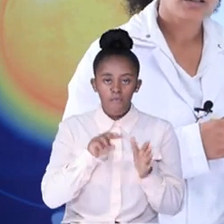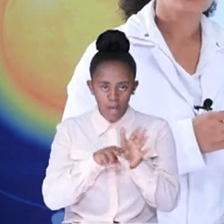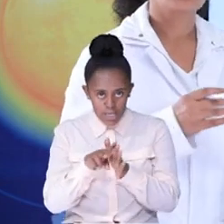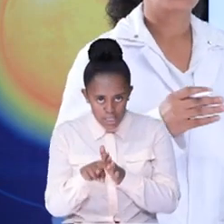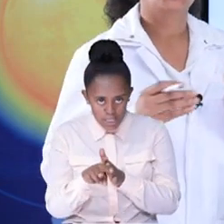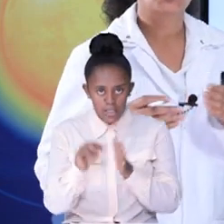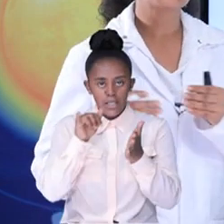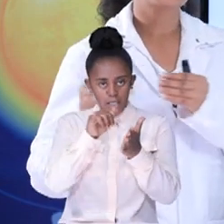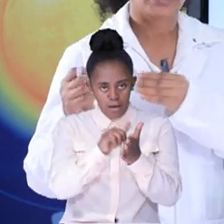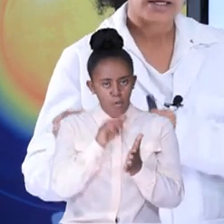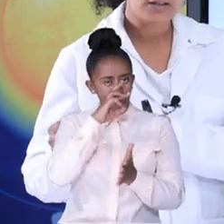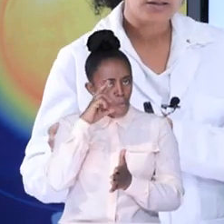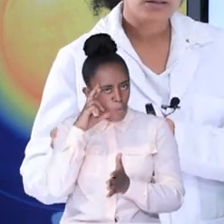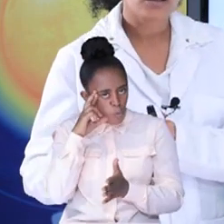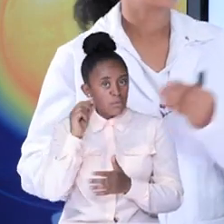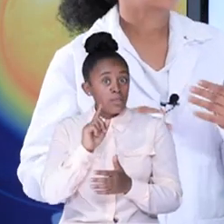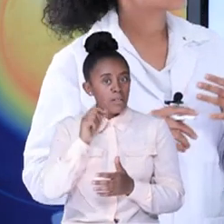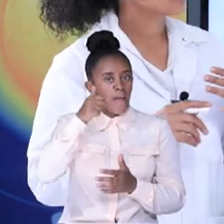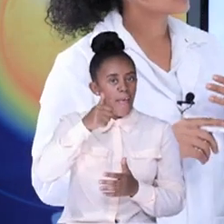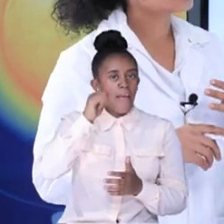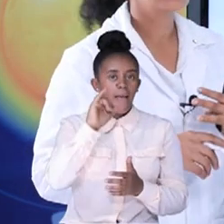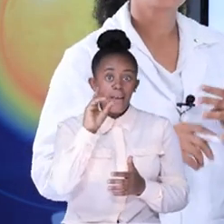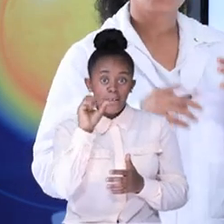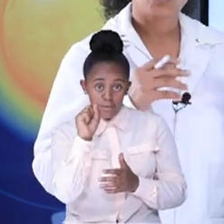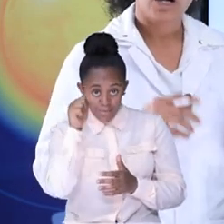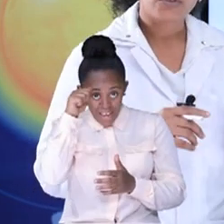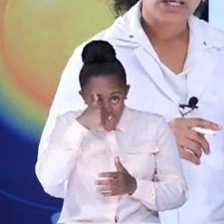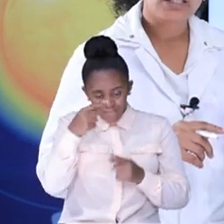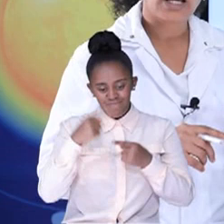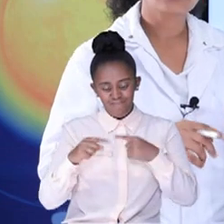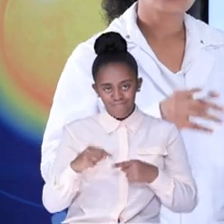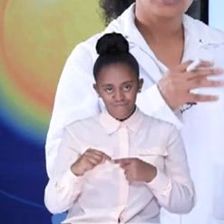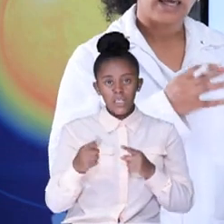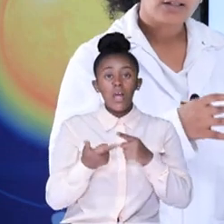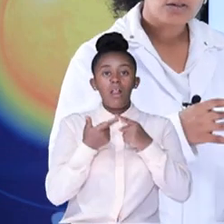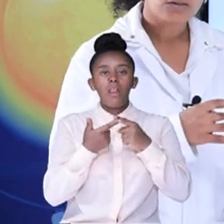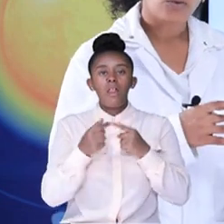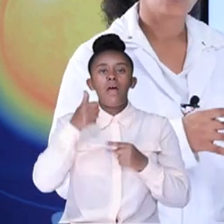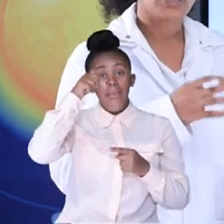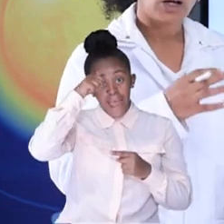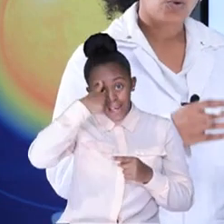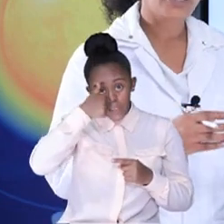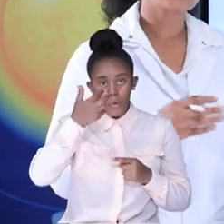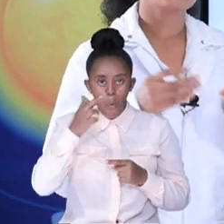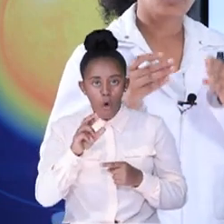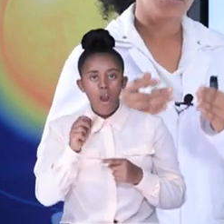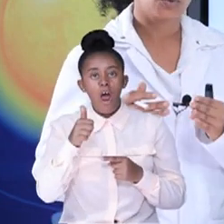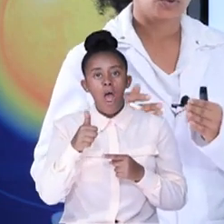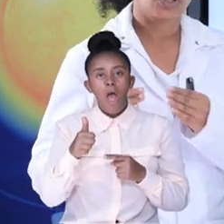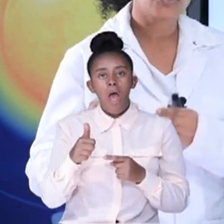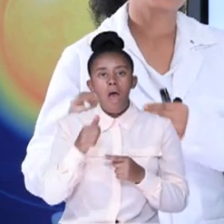virus that causes AIDS. And secondly, we have said that AIDS or